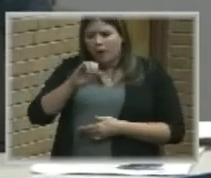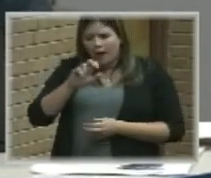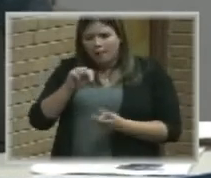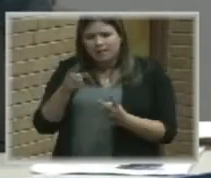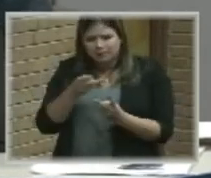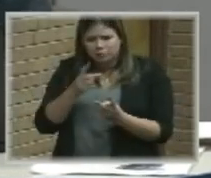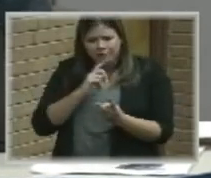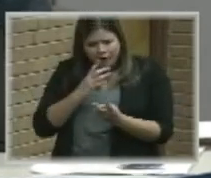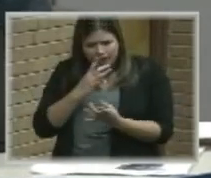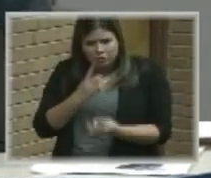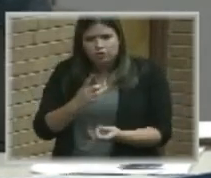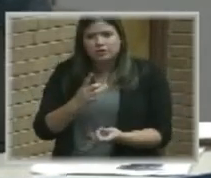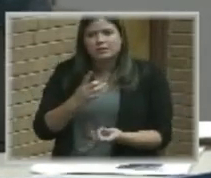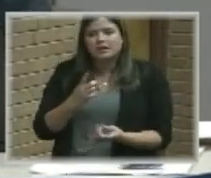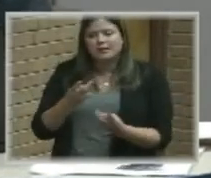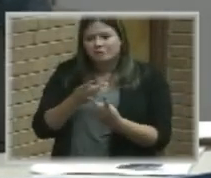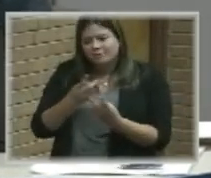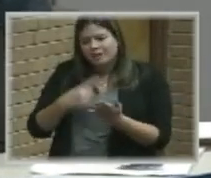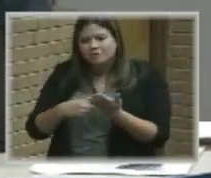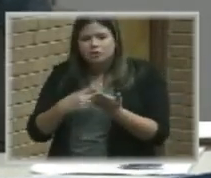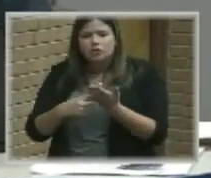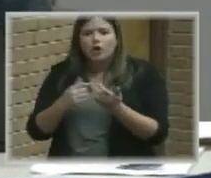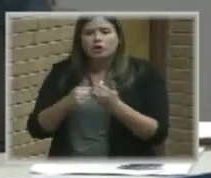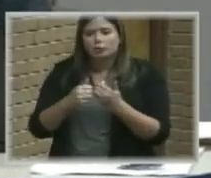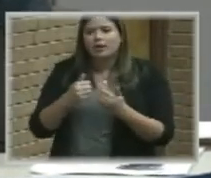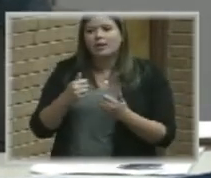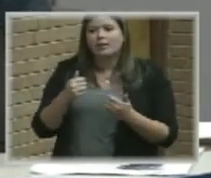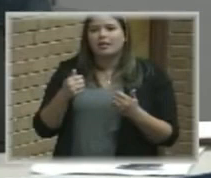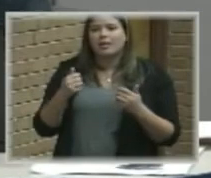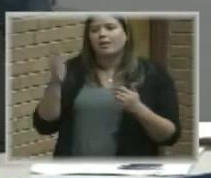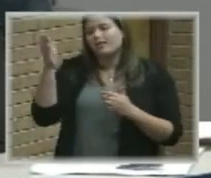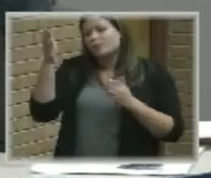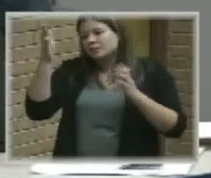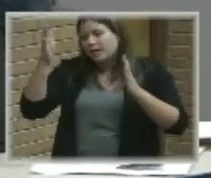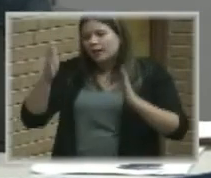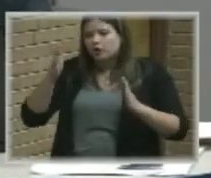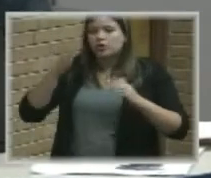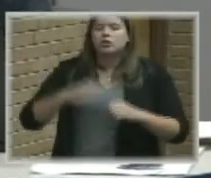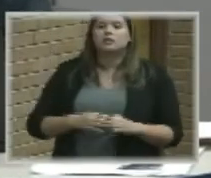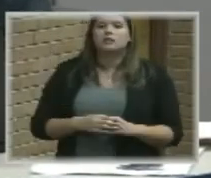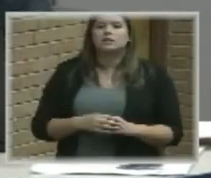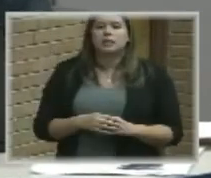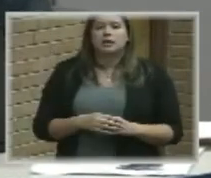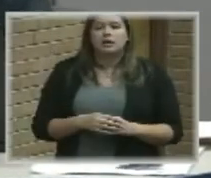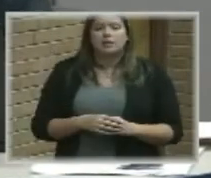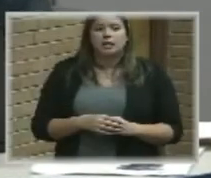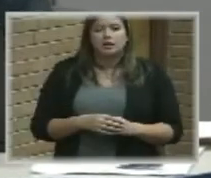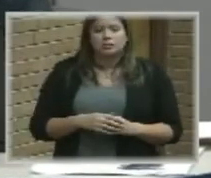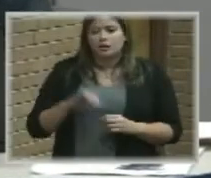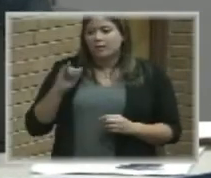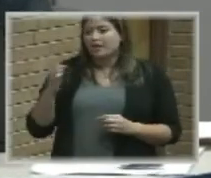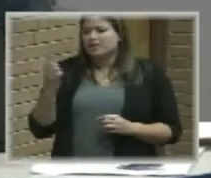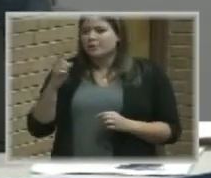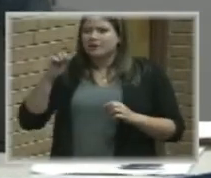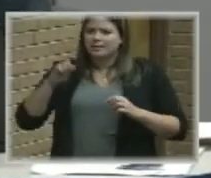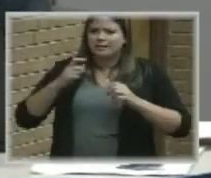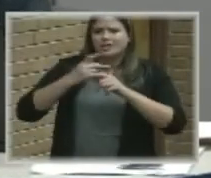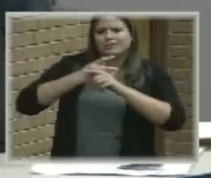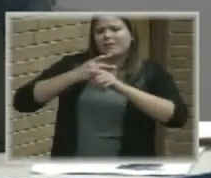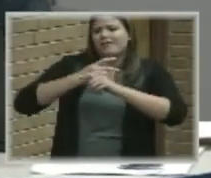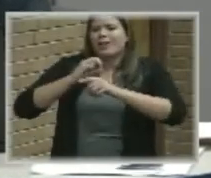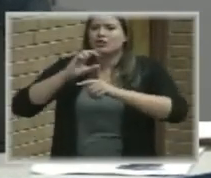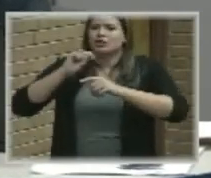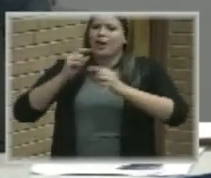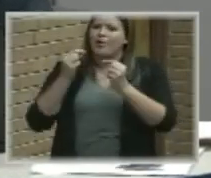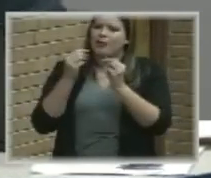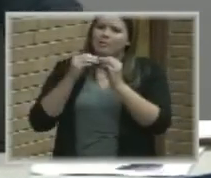they were talking with the Jewel representatives, and something that just needs to be fleshed out a little bit better.